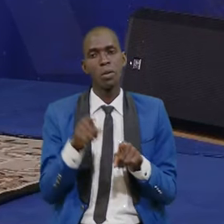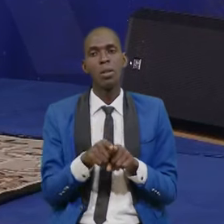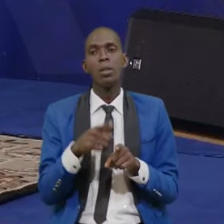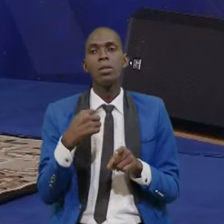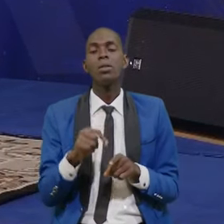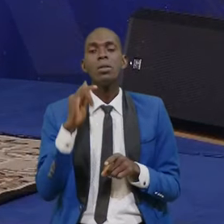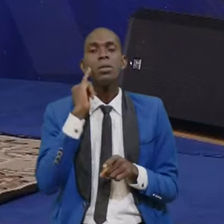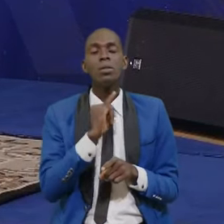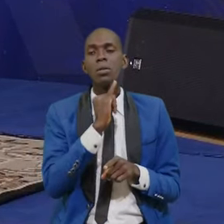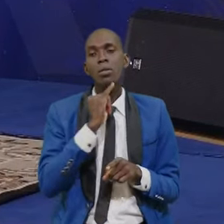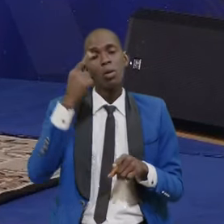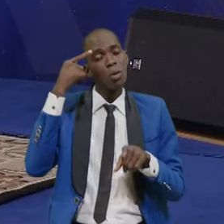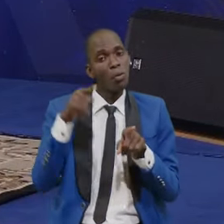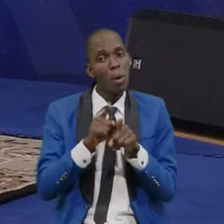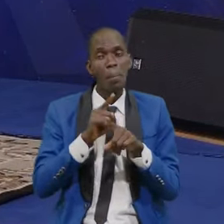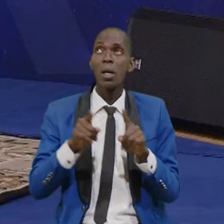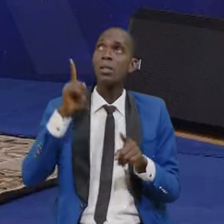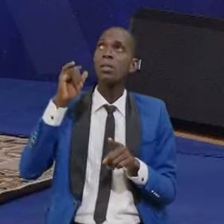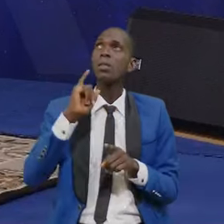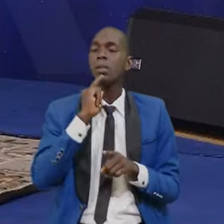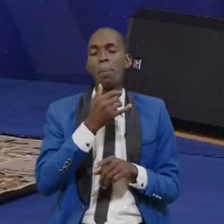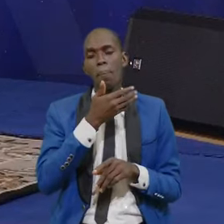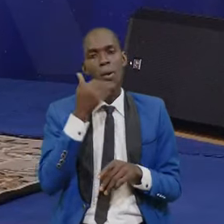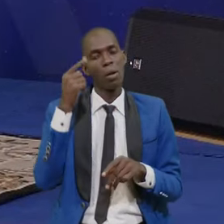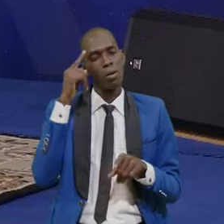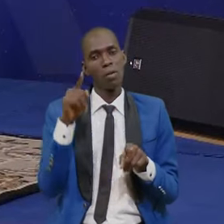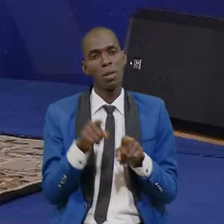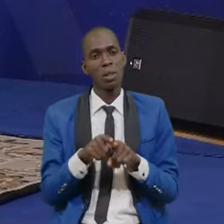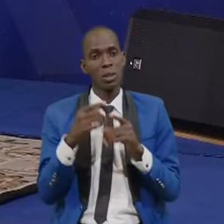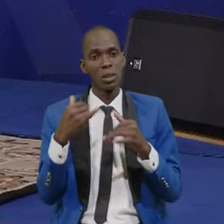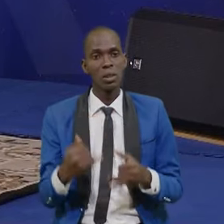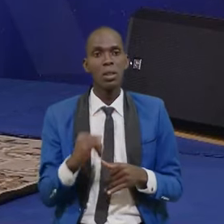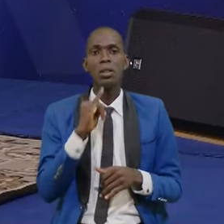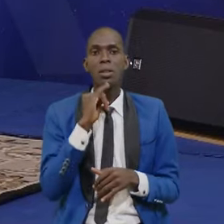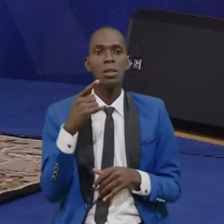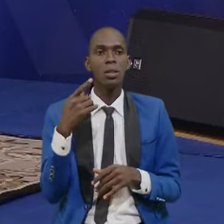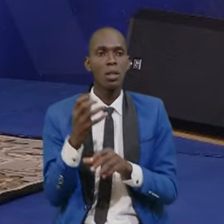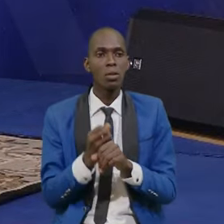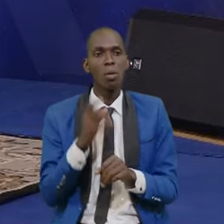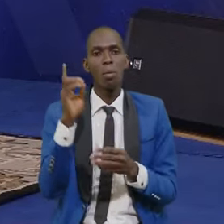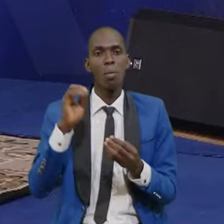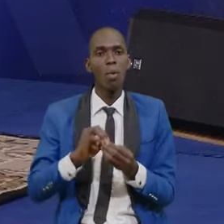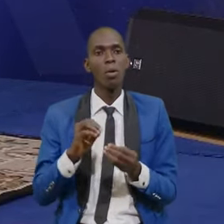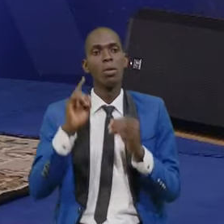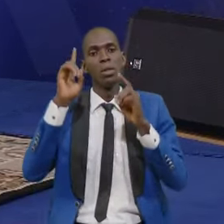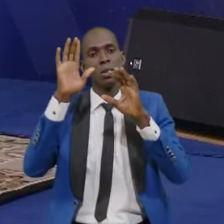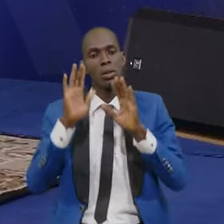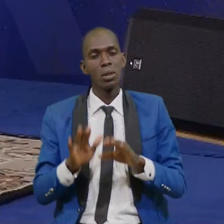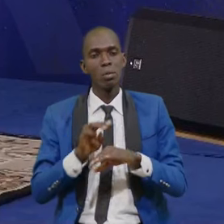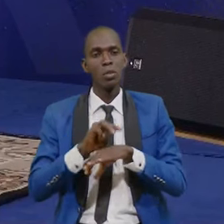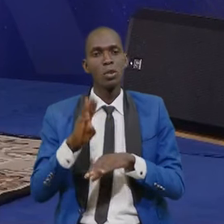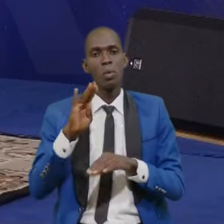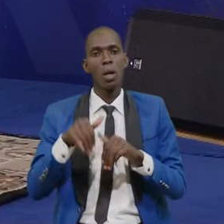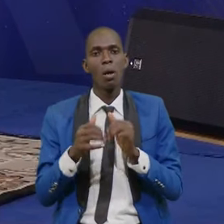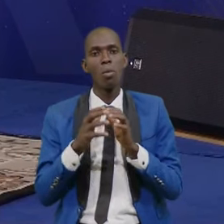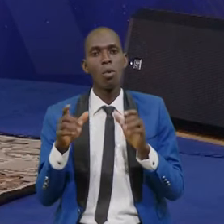He has obtained a more excellent ministry, and is the mediator of a better covenant, which was established